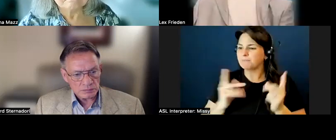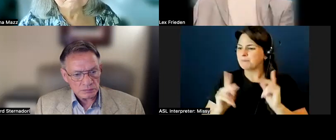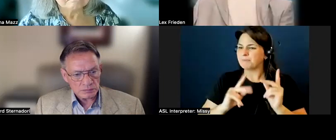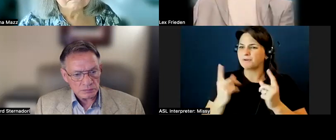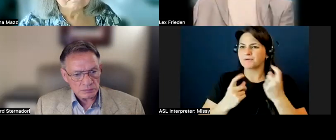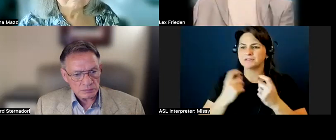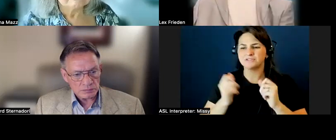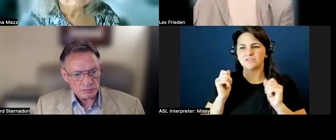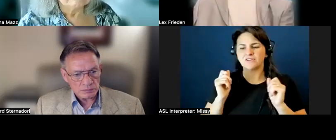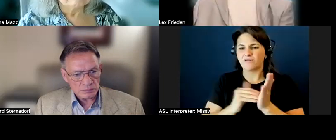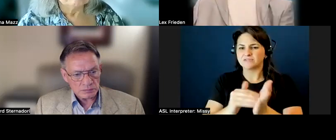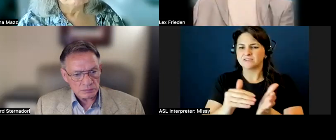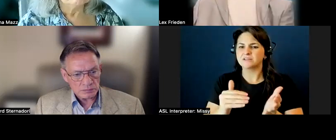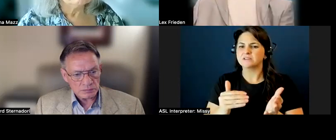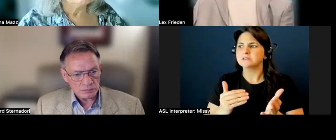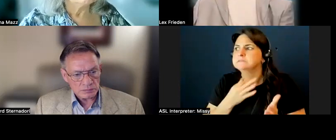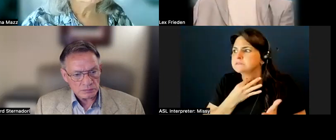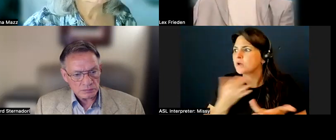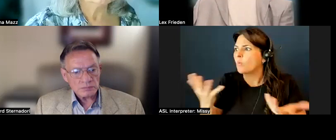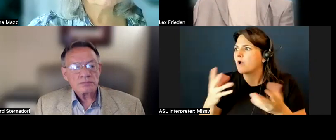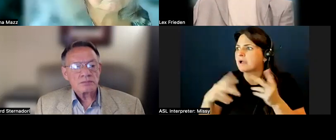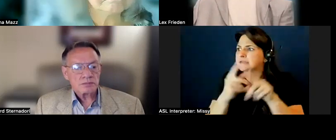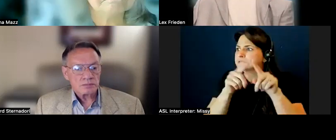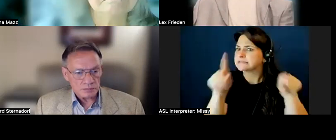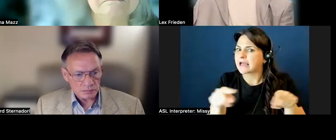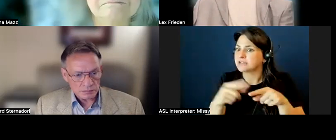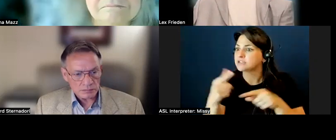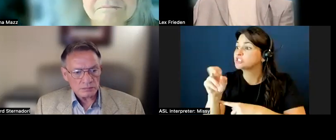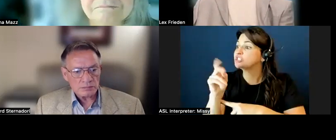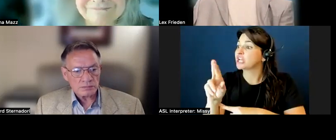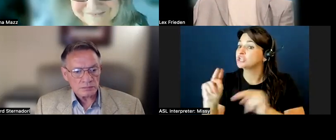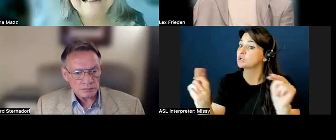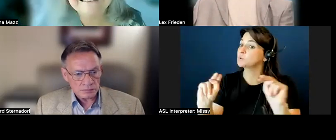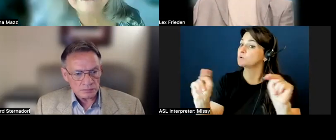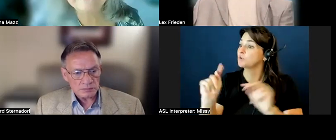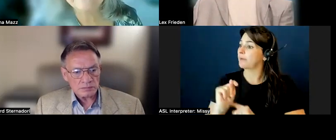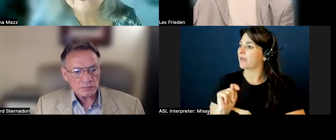well, what signage should we be using for gender neutral bathrooms?